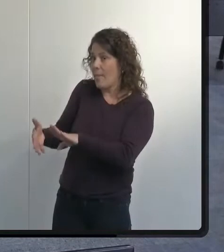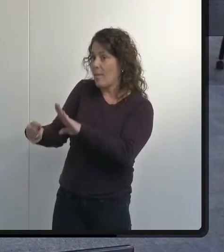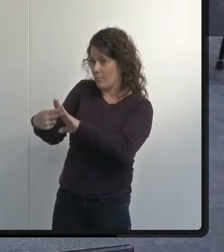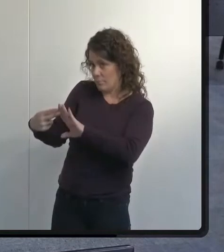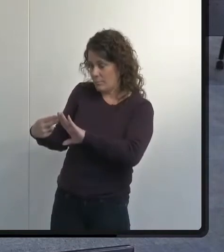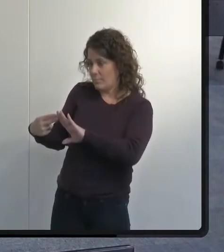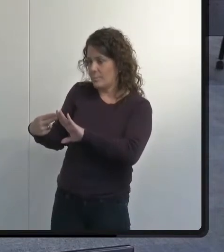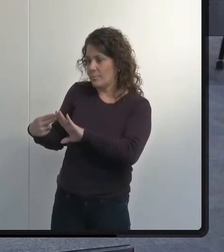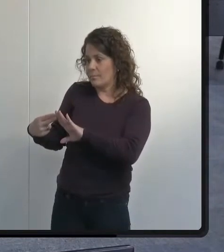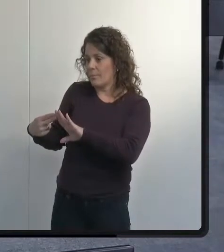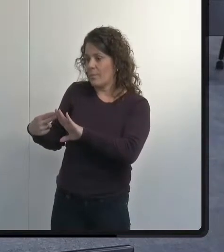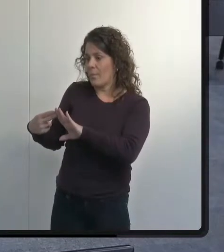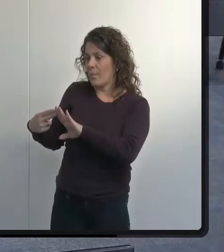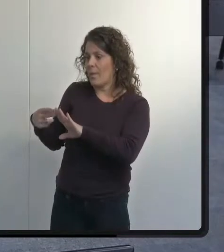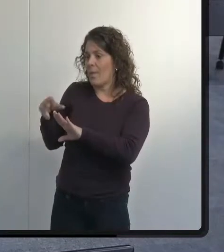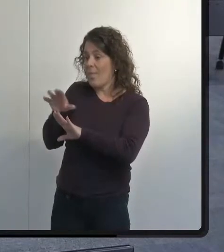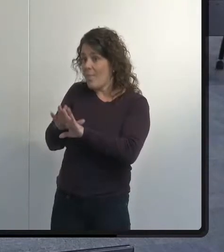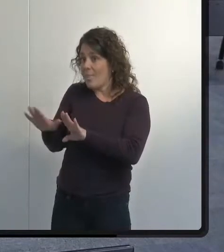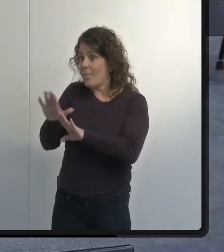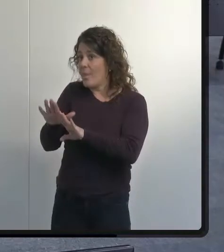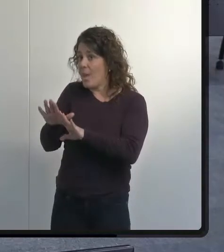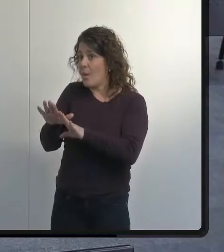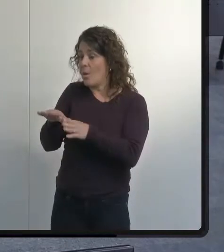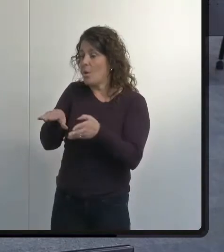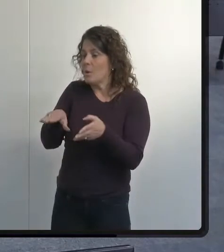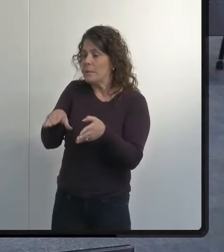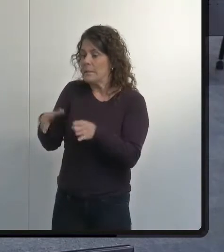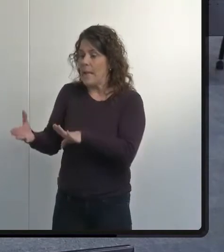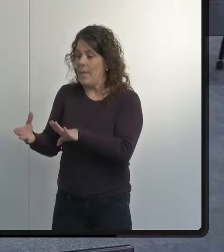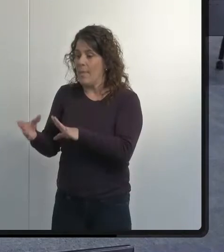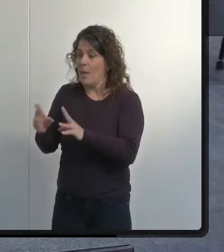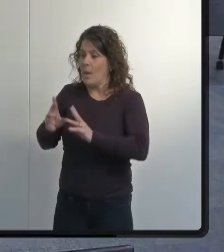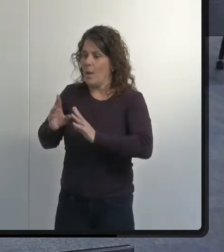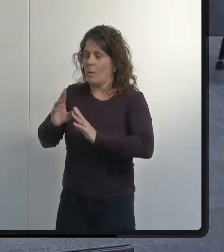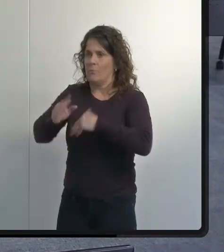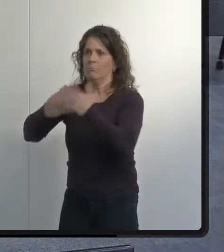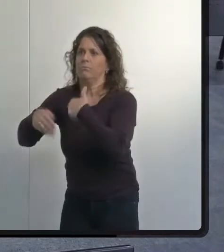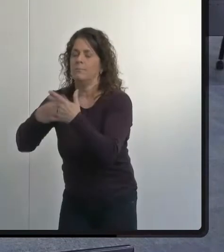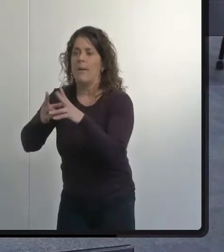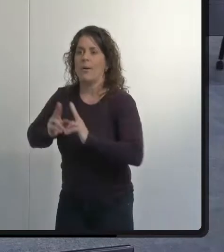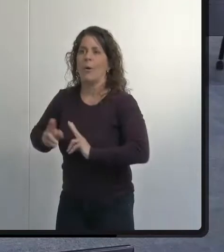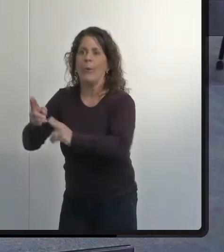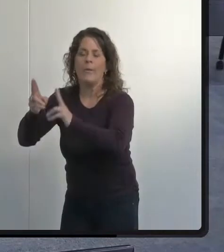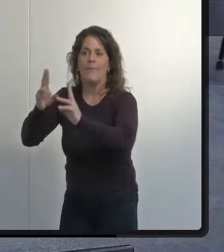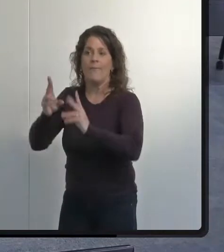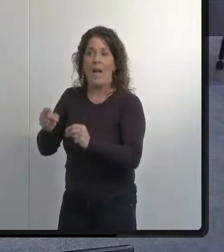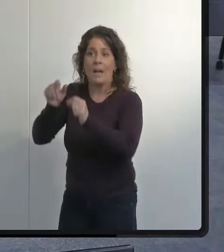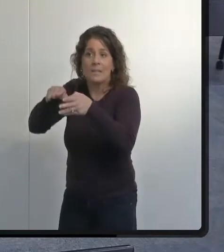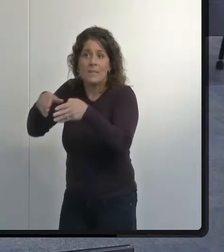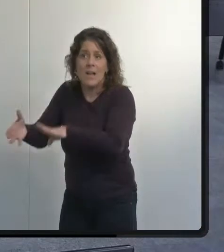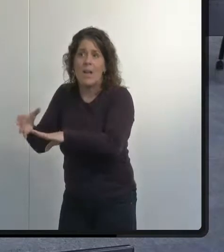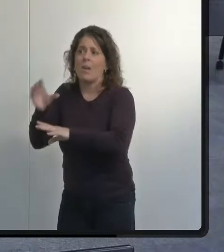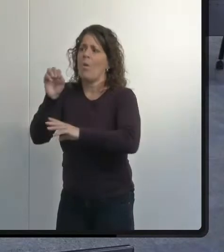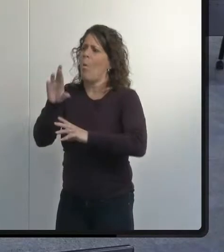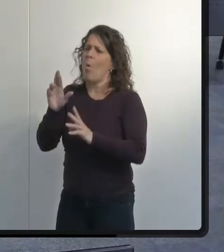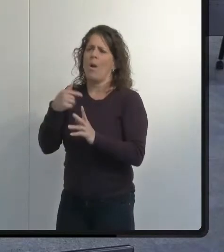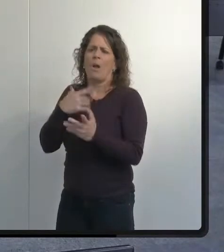who was already terminal, their death was hastened by coronavirus, or I'm just trying to understand the circumstances